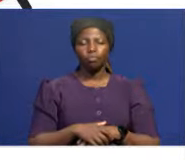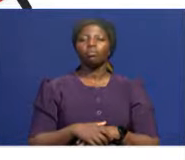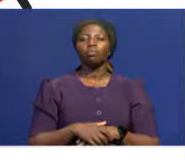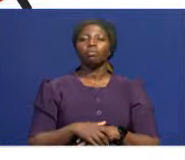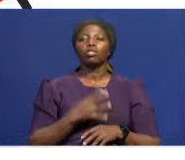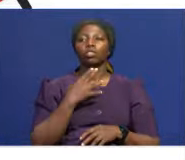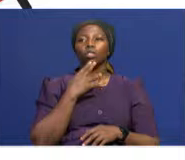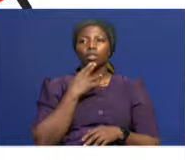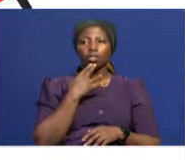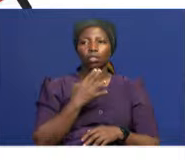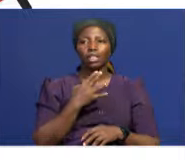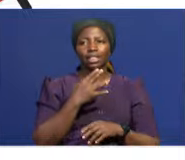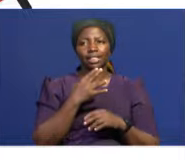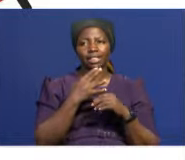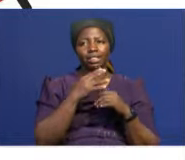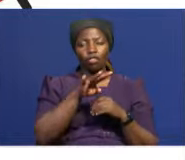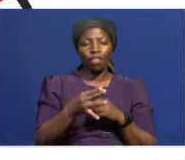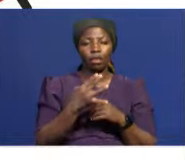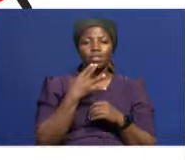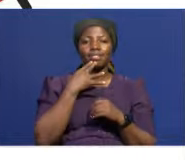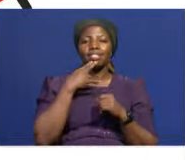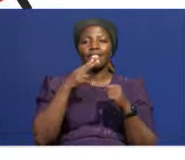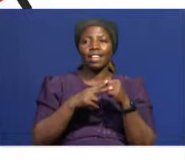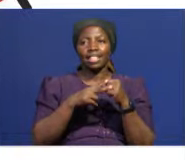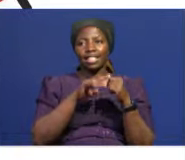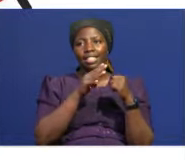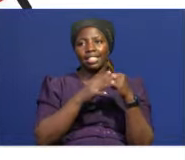4,795 livestock deaths have occurred, with